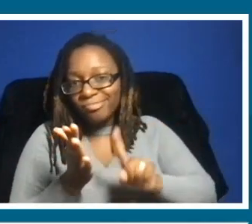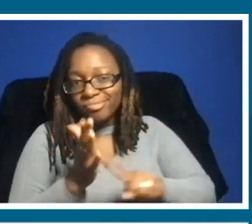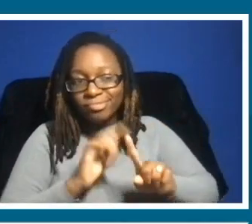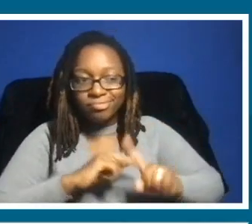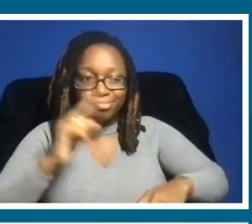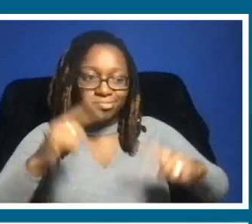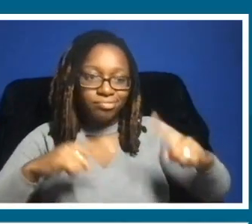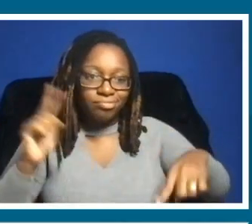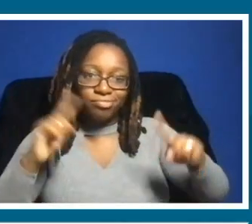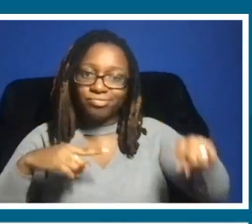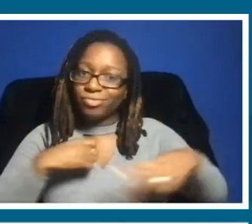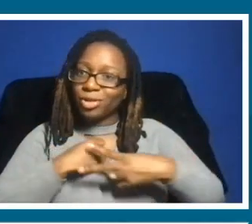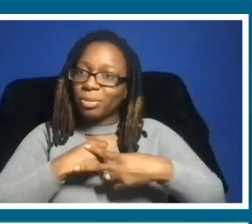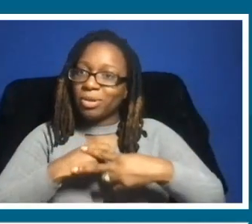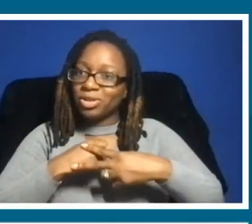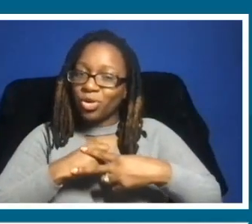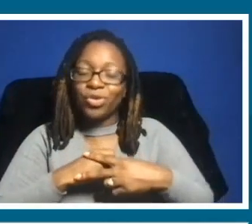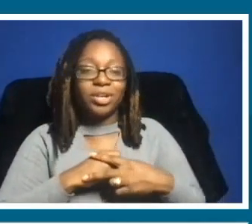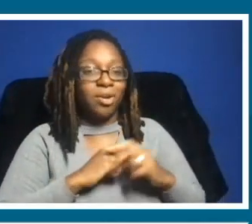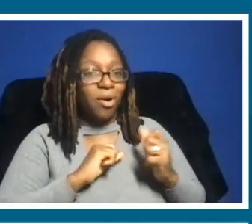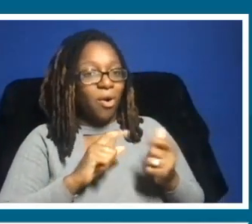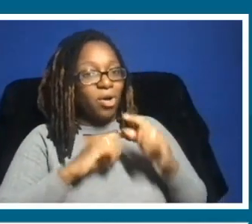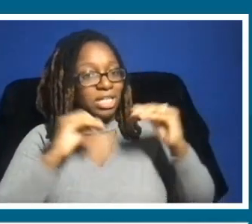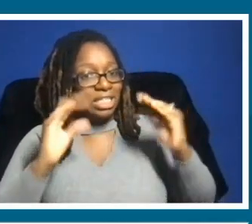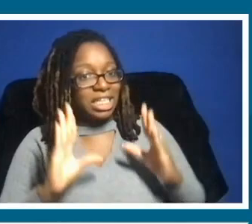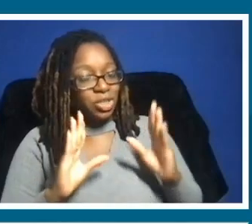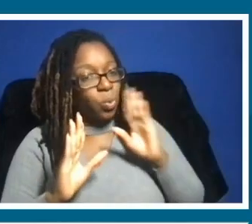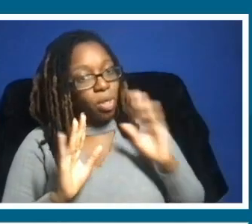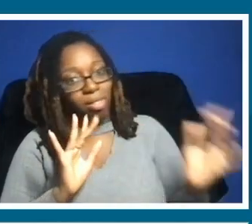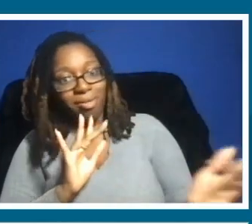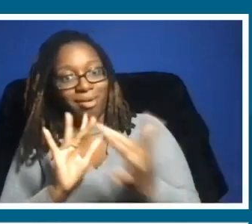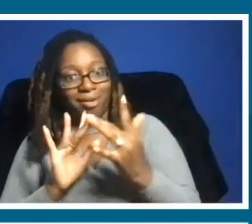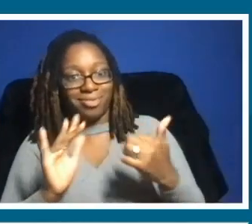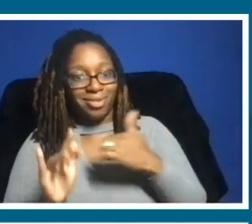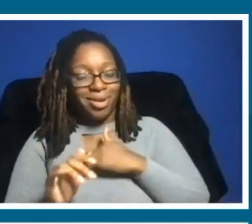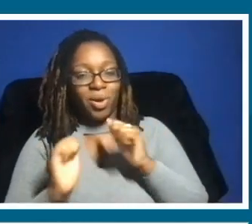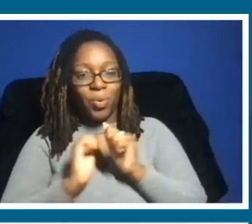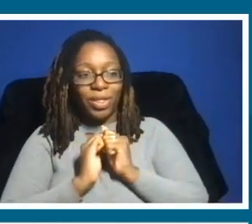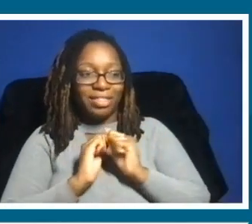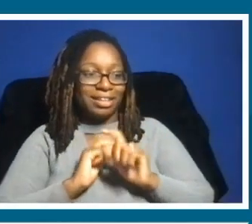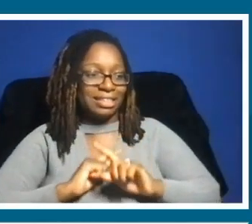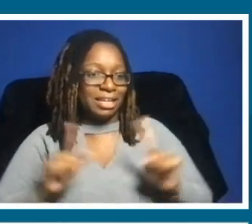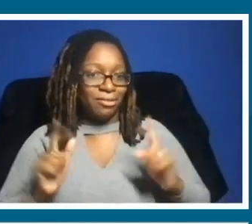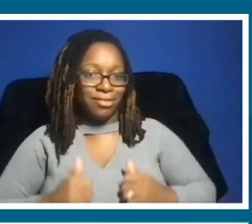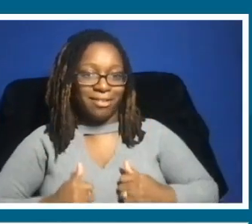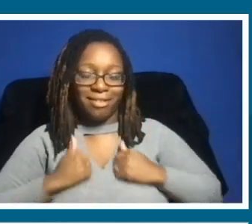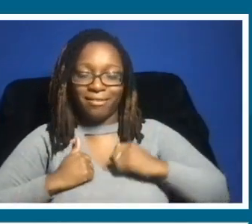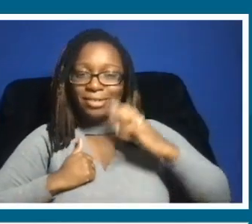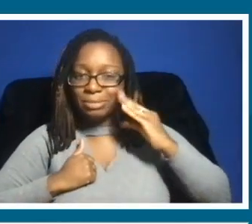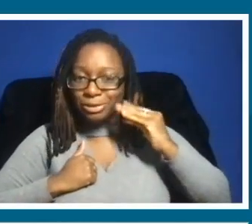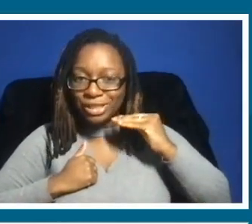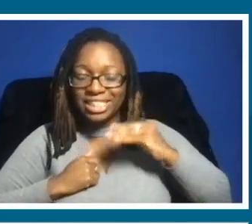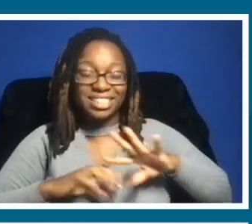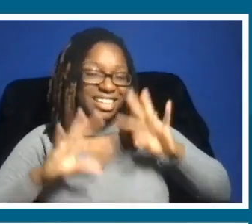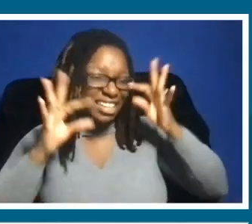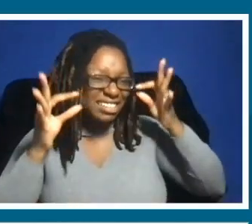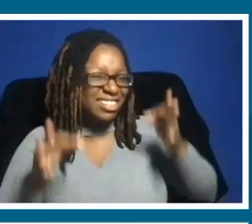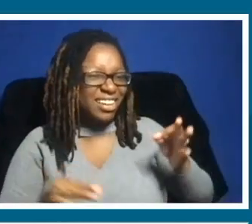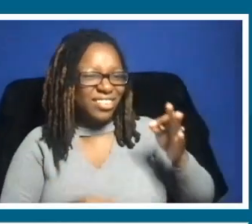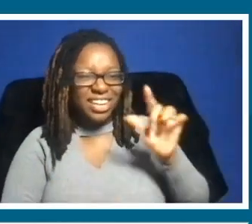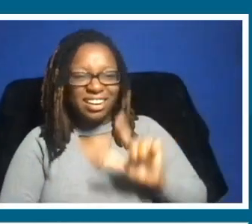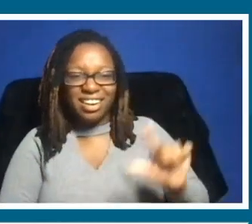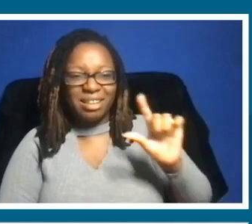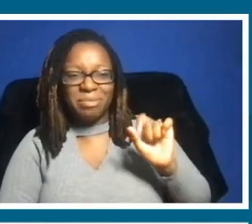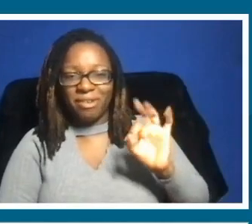student comes to us and every teacher comes to us with a different set of life experiences. So certainly the Library of Congress has